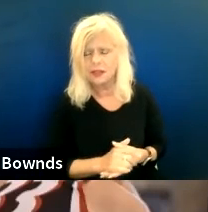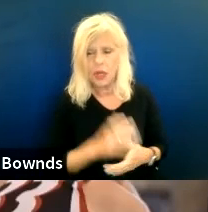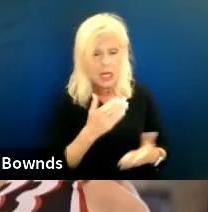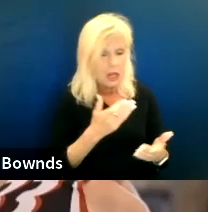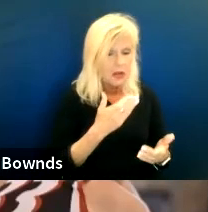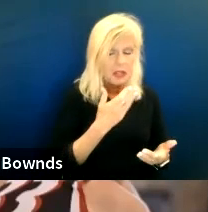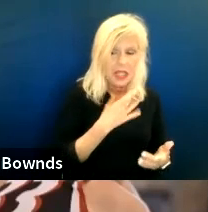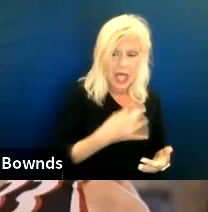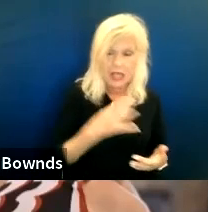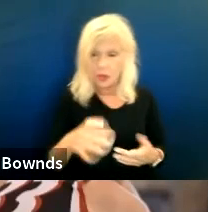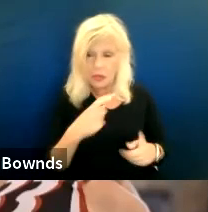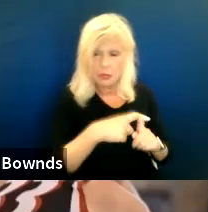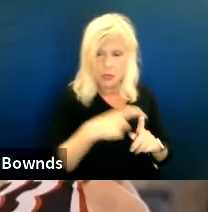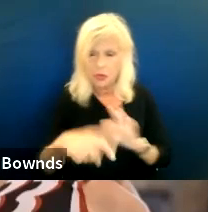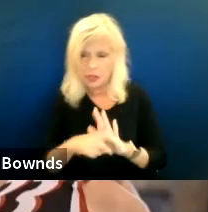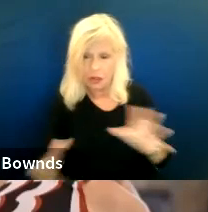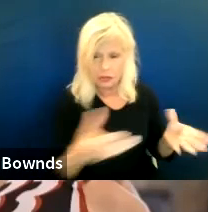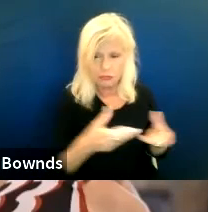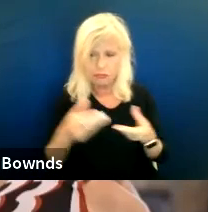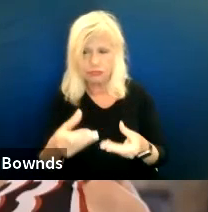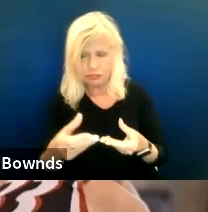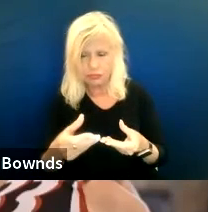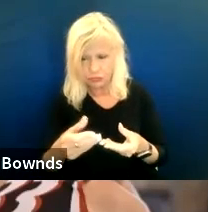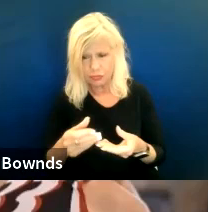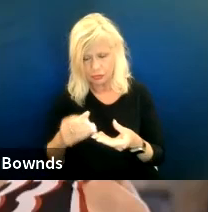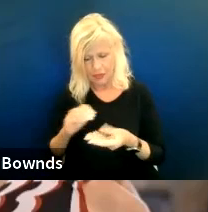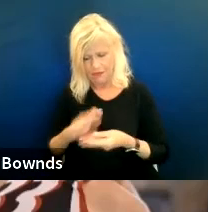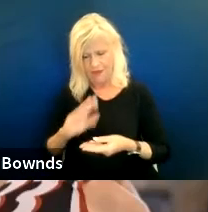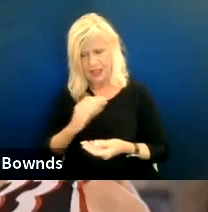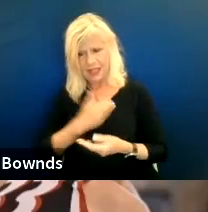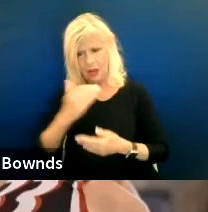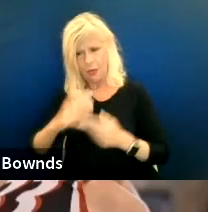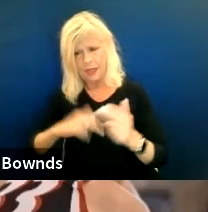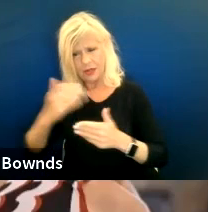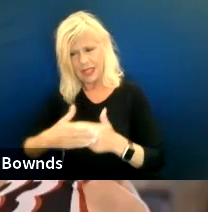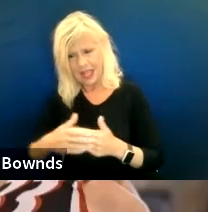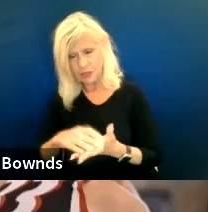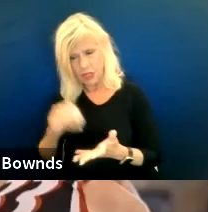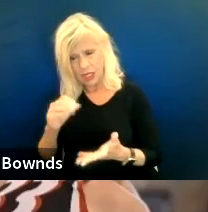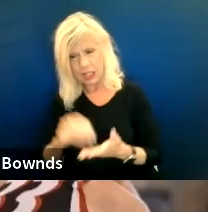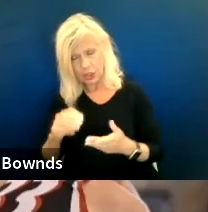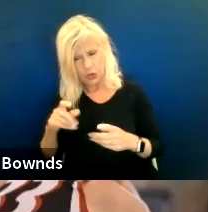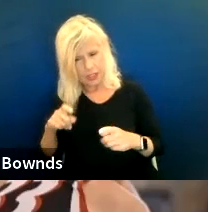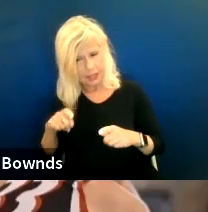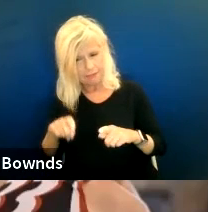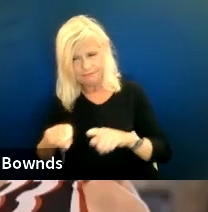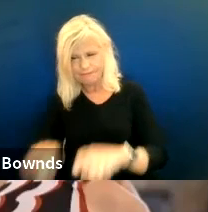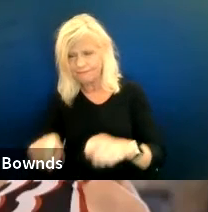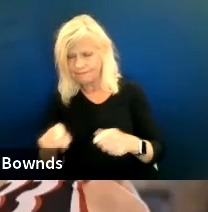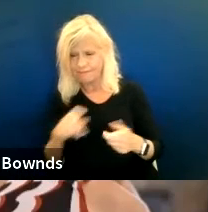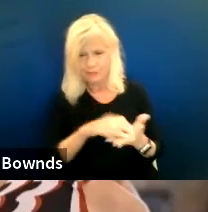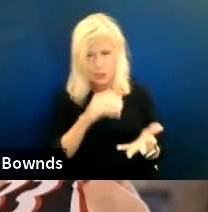in. And because of the way our collaboration is structured, we can be learning all the time and continue to